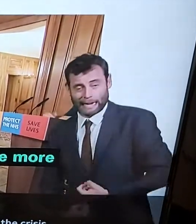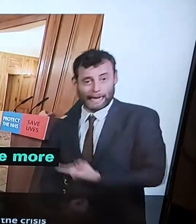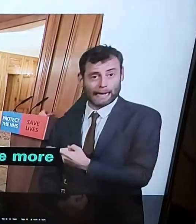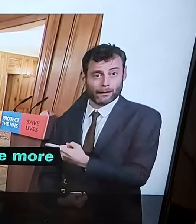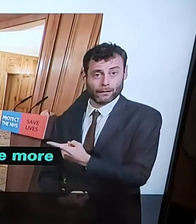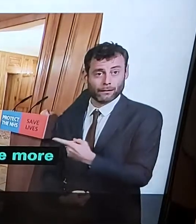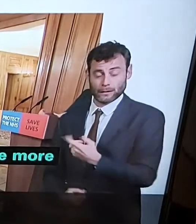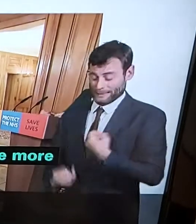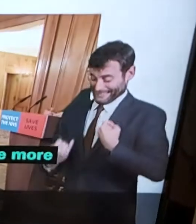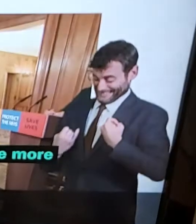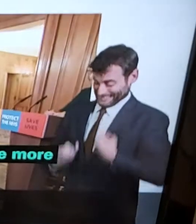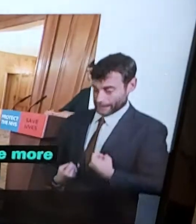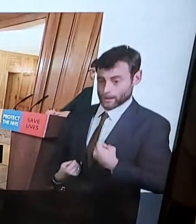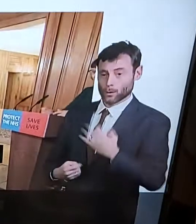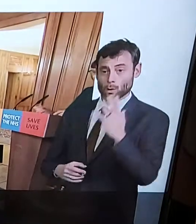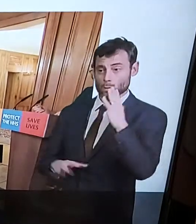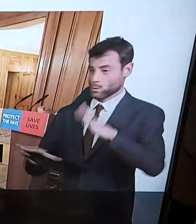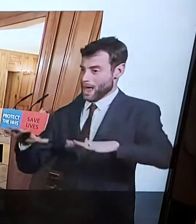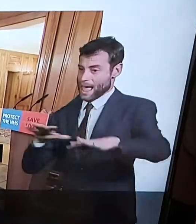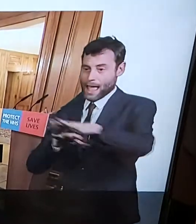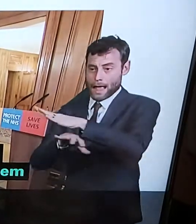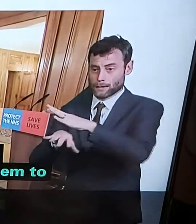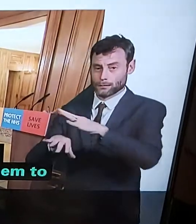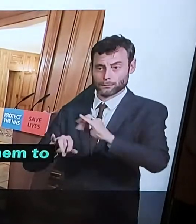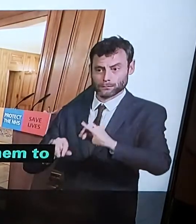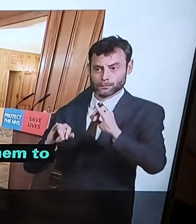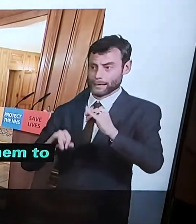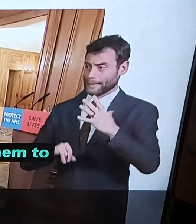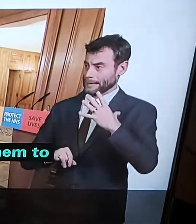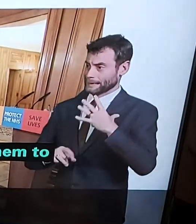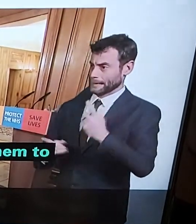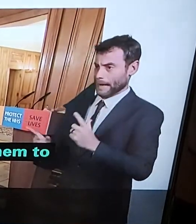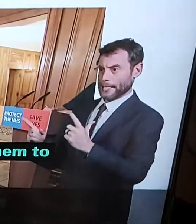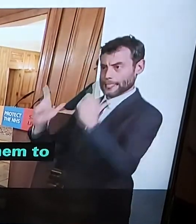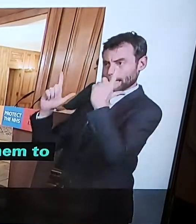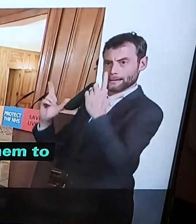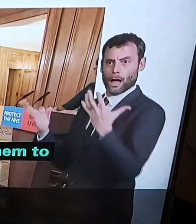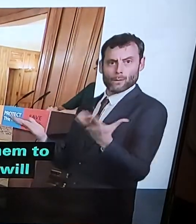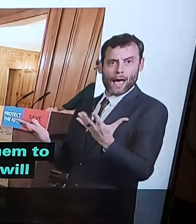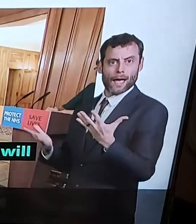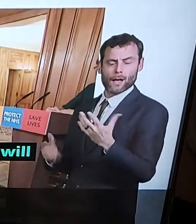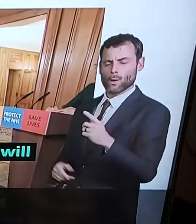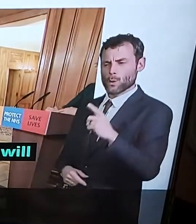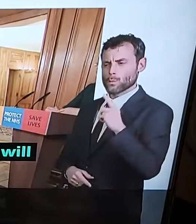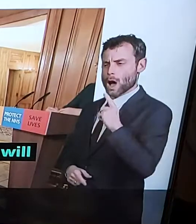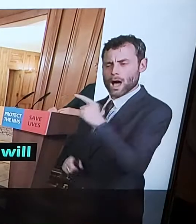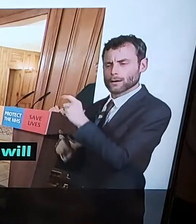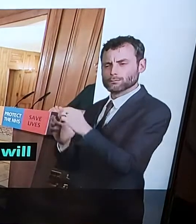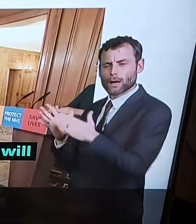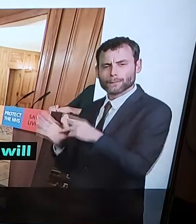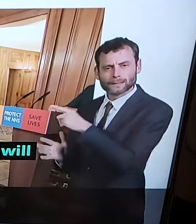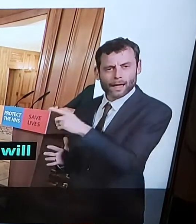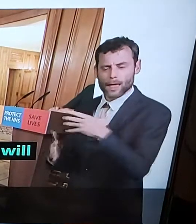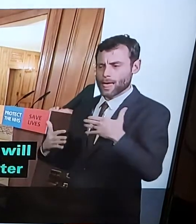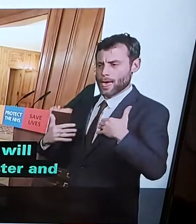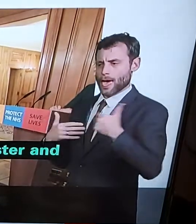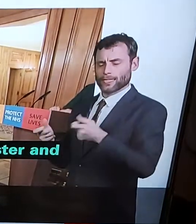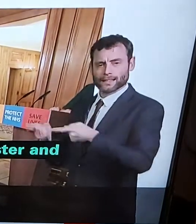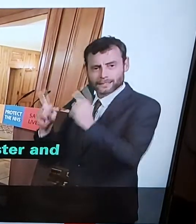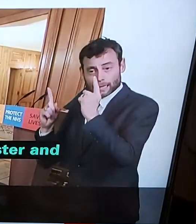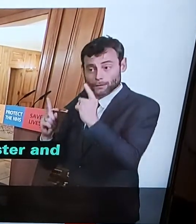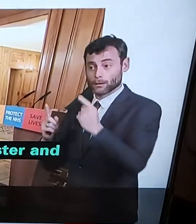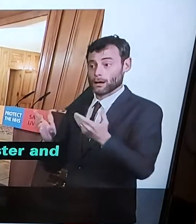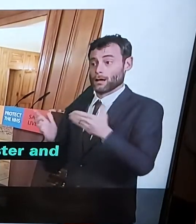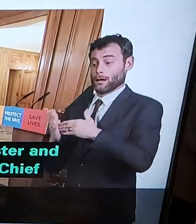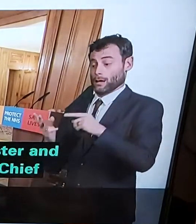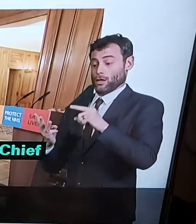to lead. Lots of people watching this will be asking why the Prime Minister, the Health Secretary, and now the Chief Medical